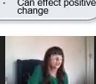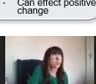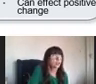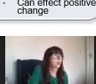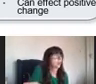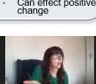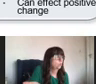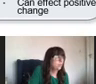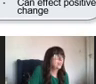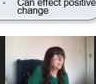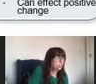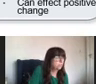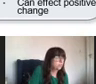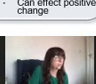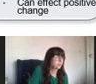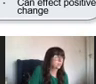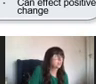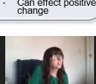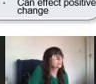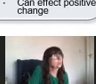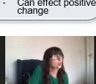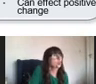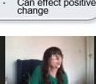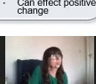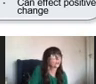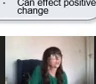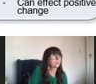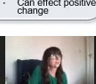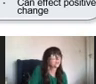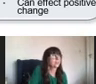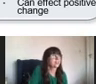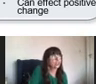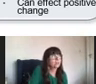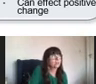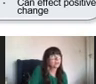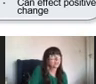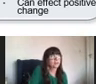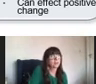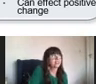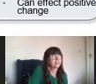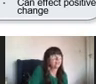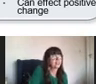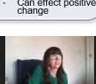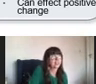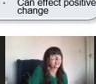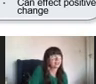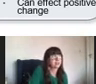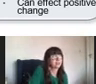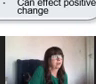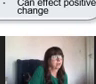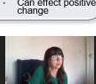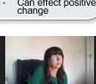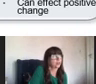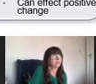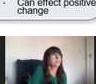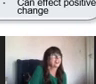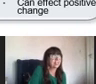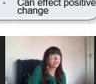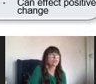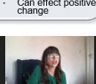sign, we need interpreters. So that is a recurring cost. And that could be why deaf people are still facing inequality and